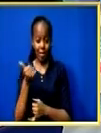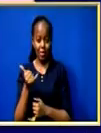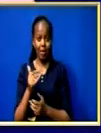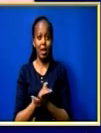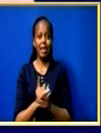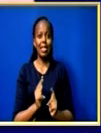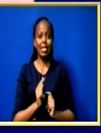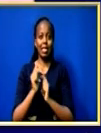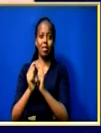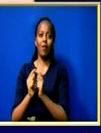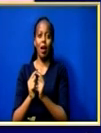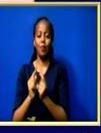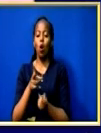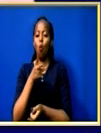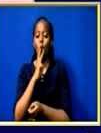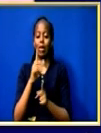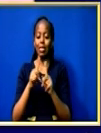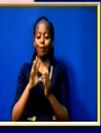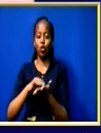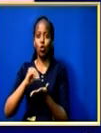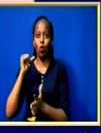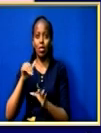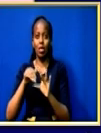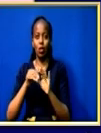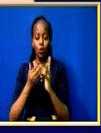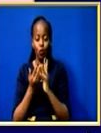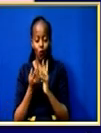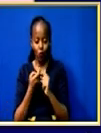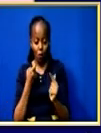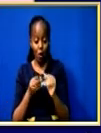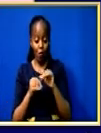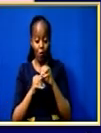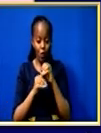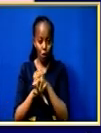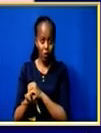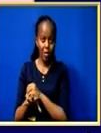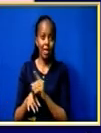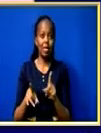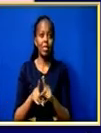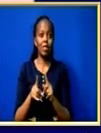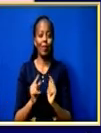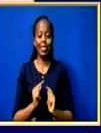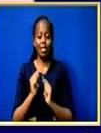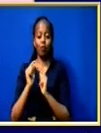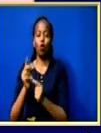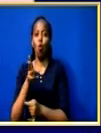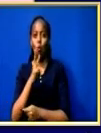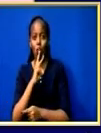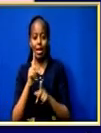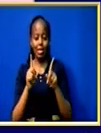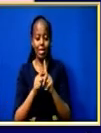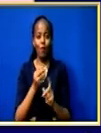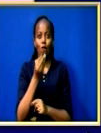salts from the root. Transports water and mineral salt from the Roots.